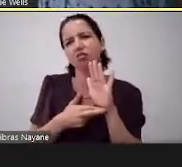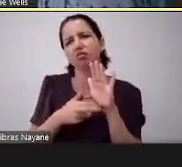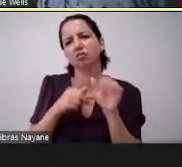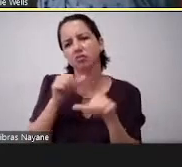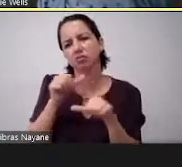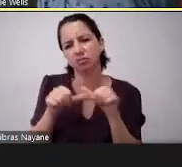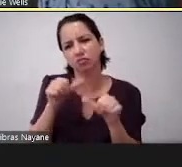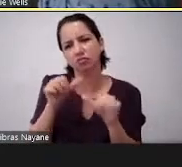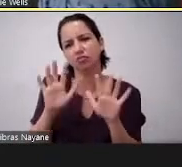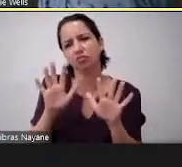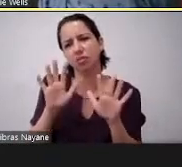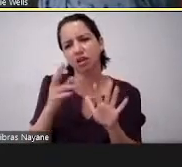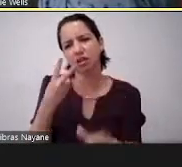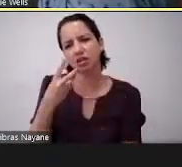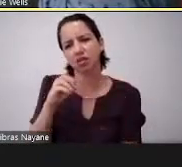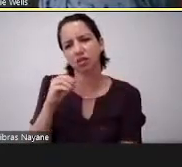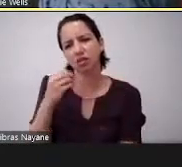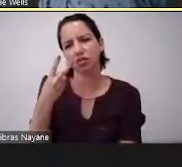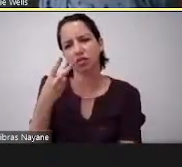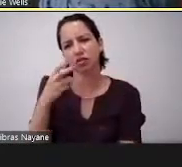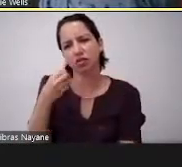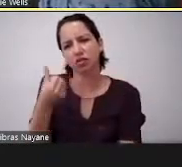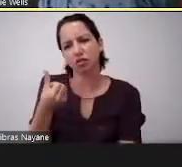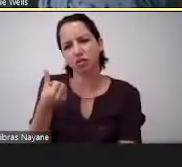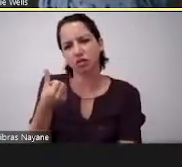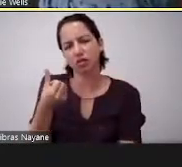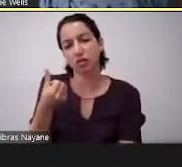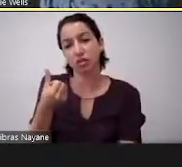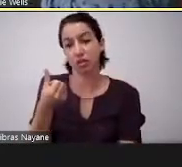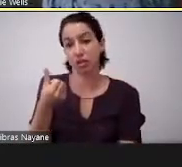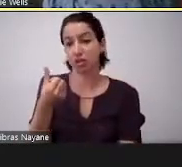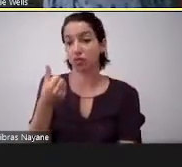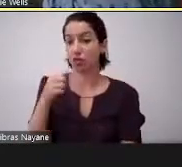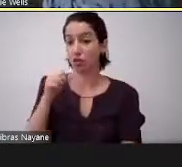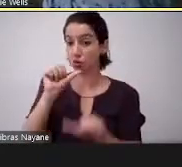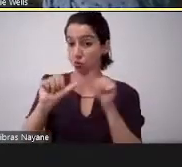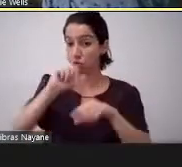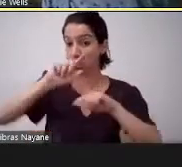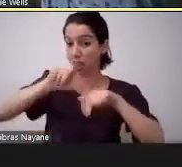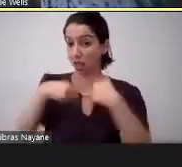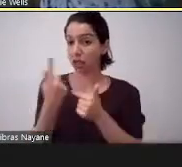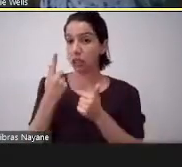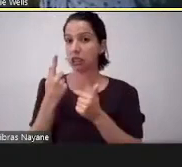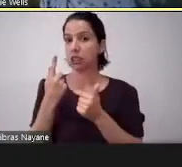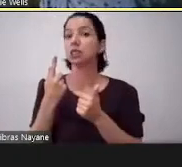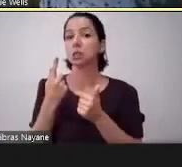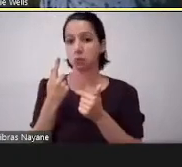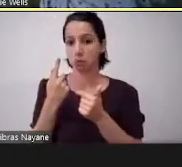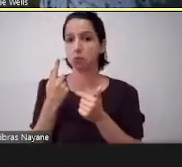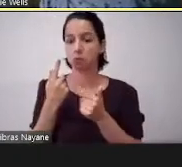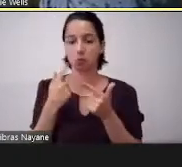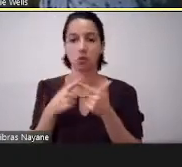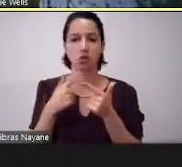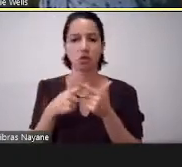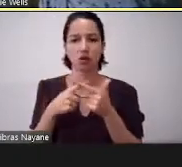Before 2006, the tax system was very fragmented and even more complex than